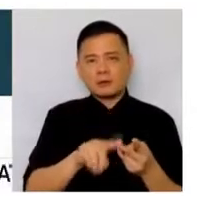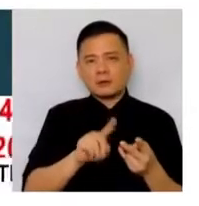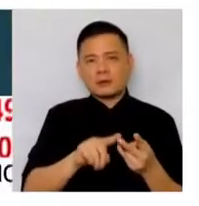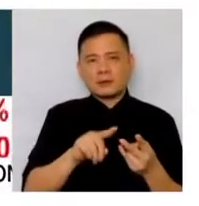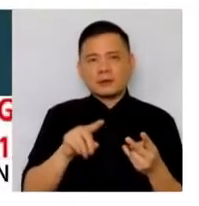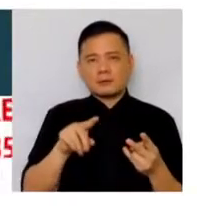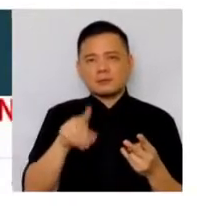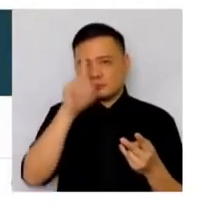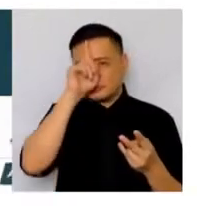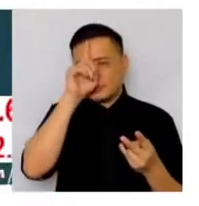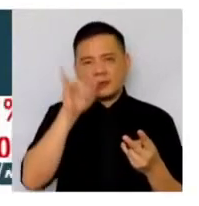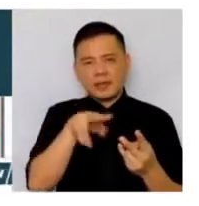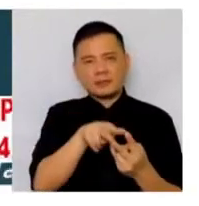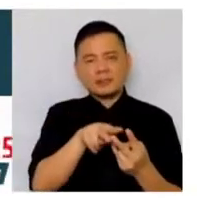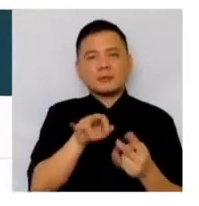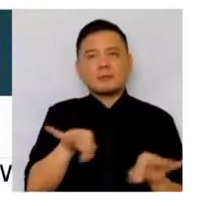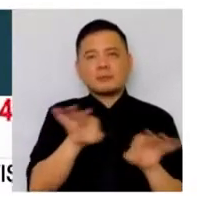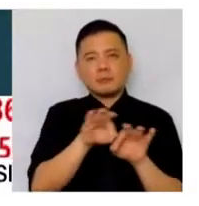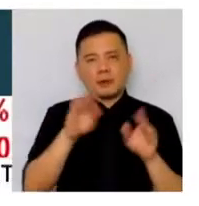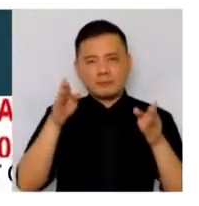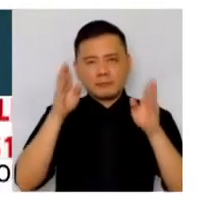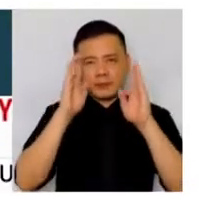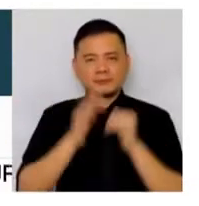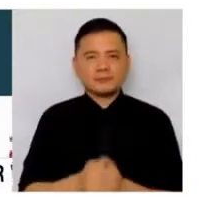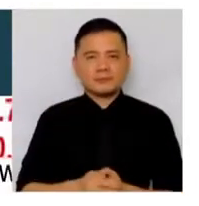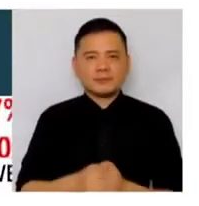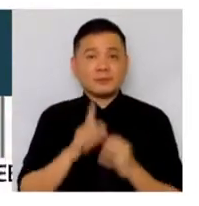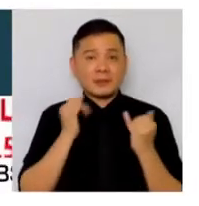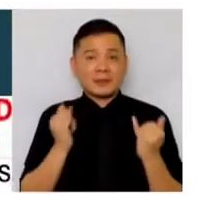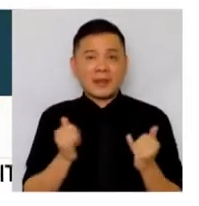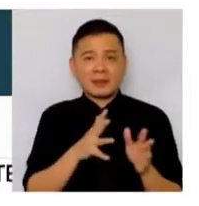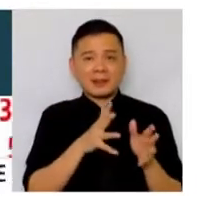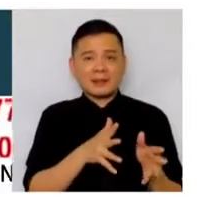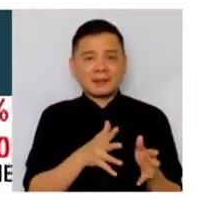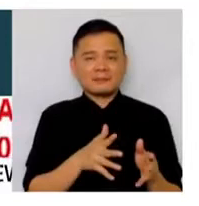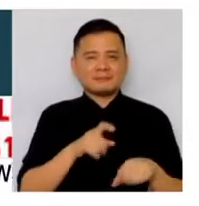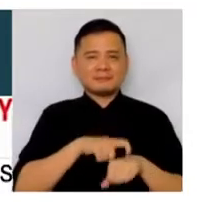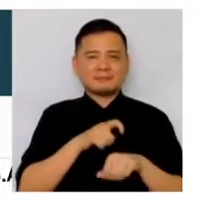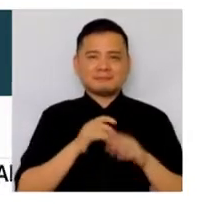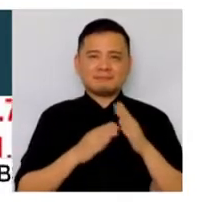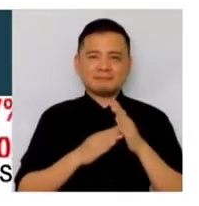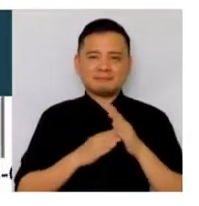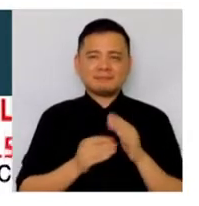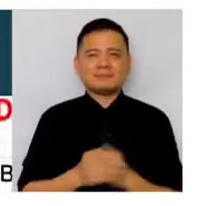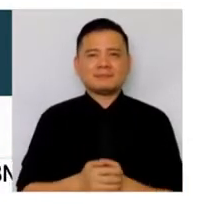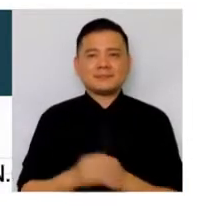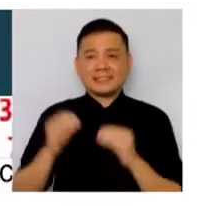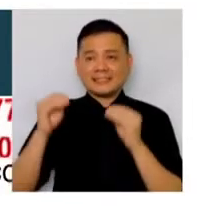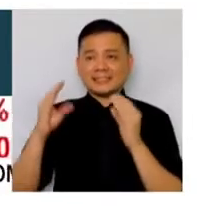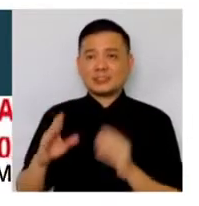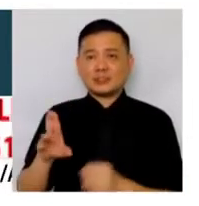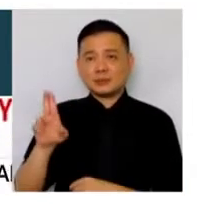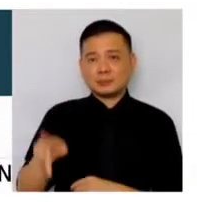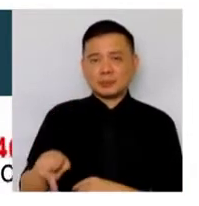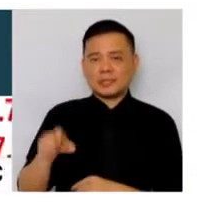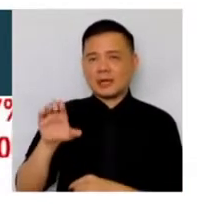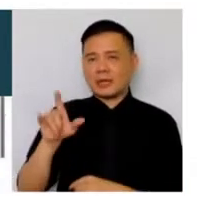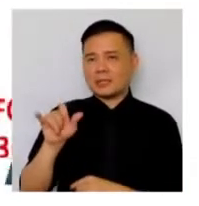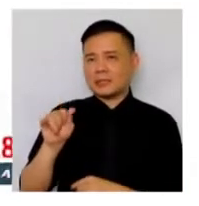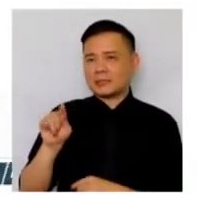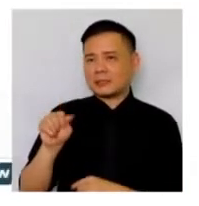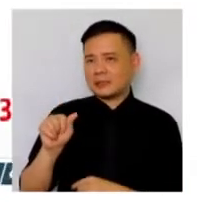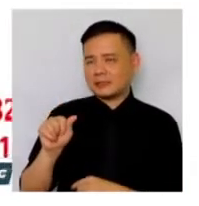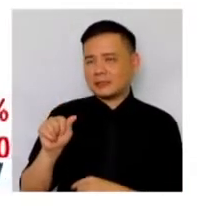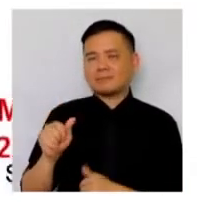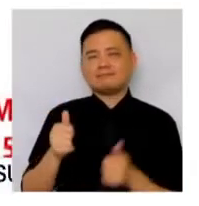he knows what is going on. All right, we're going to have to leave it at that. We've run out of time. Professor Clarita Carlos, UP Professor of Political Science, as I